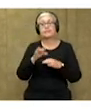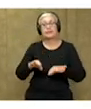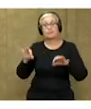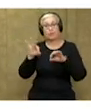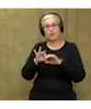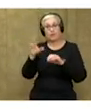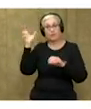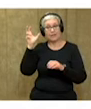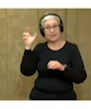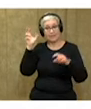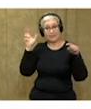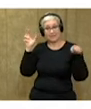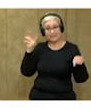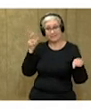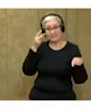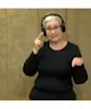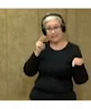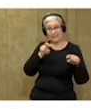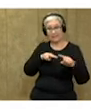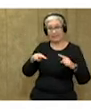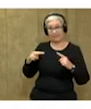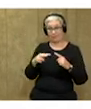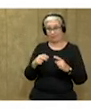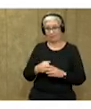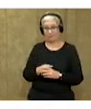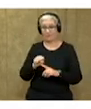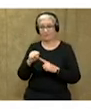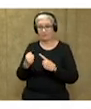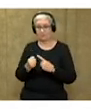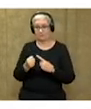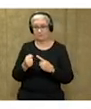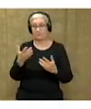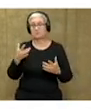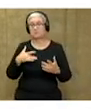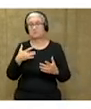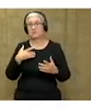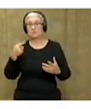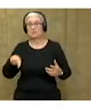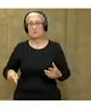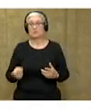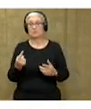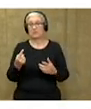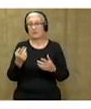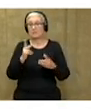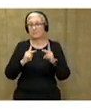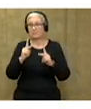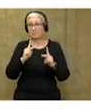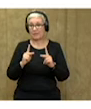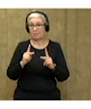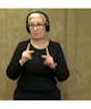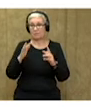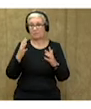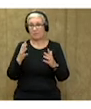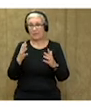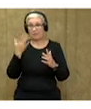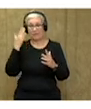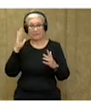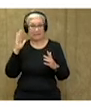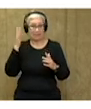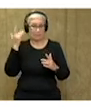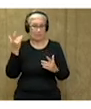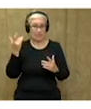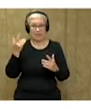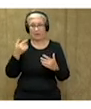as well. Oftentimes we've offended someone and we don't even realize how or why or where it's coming from. But when